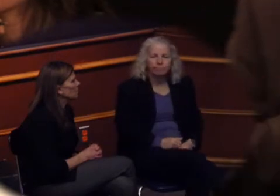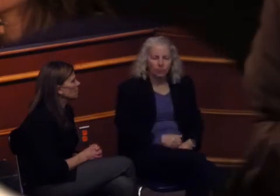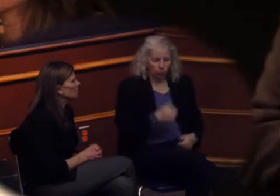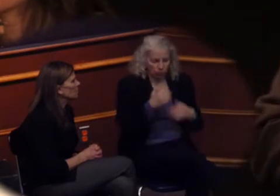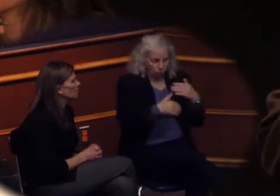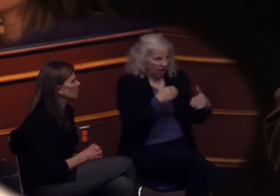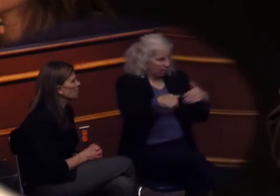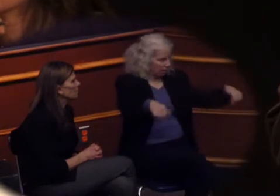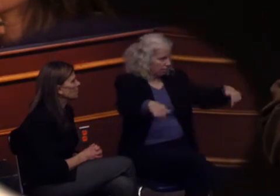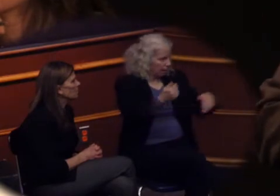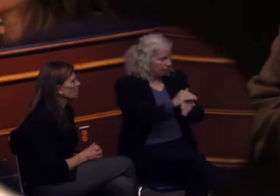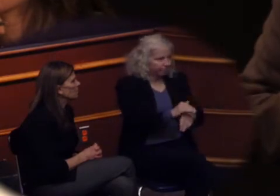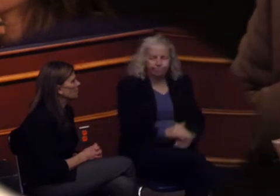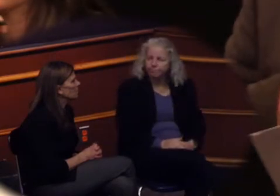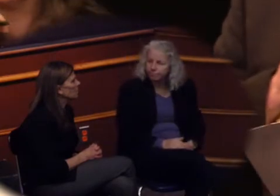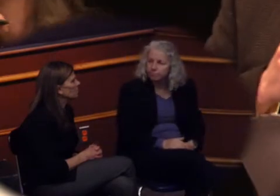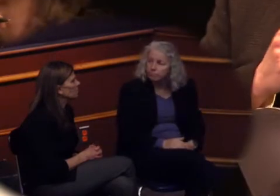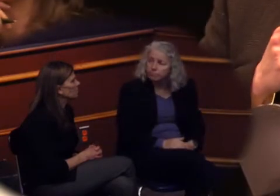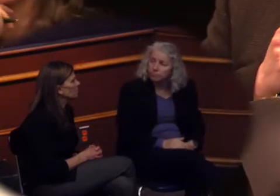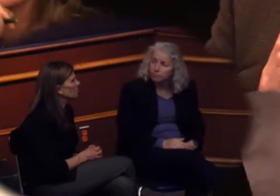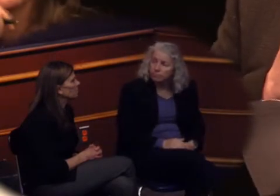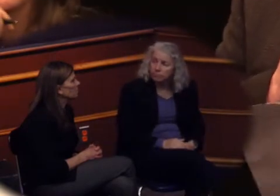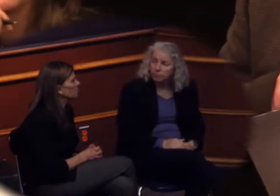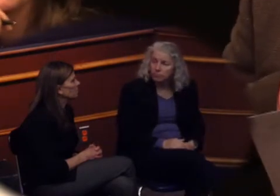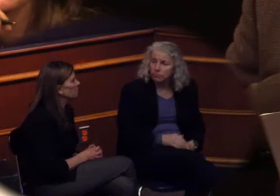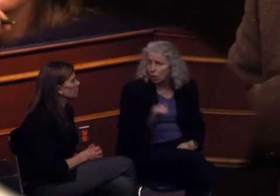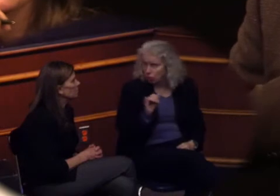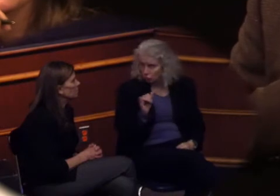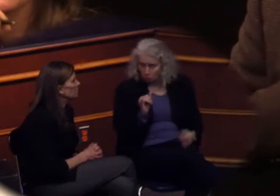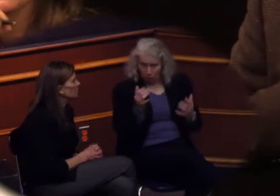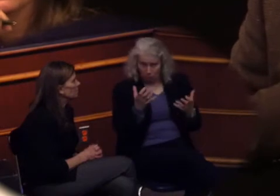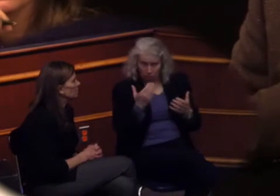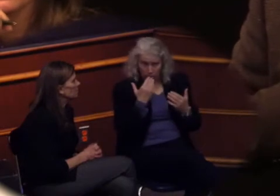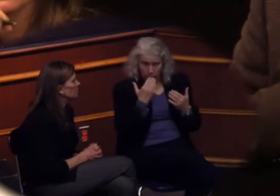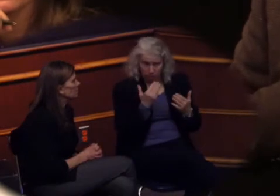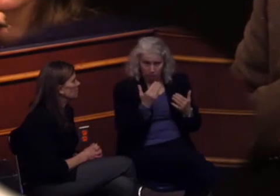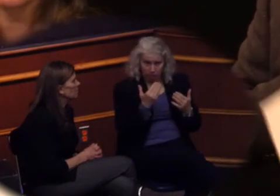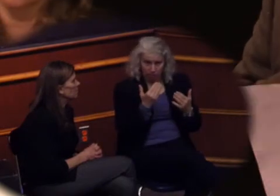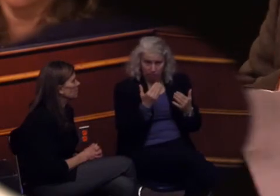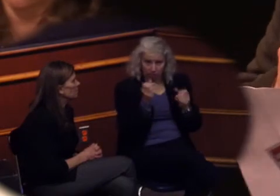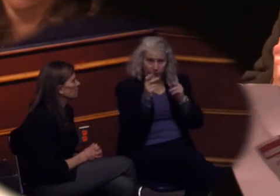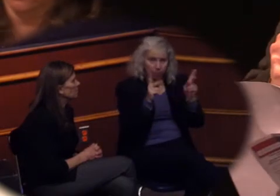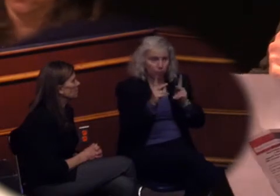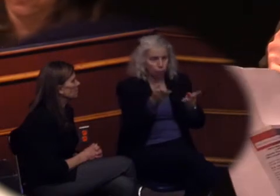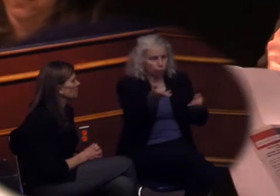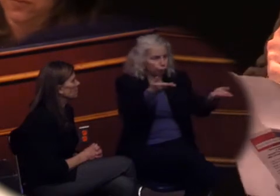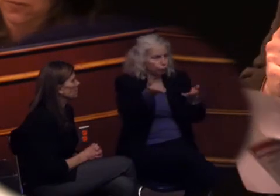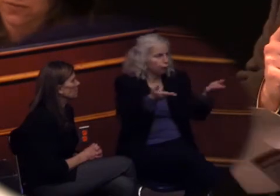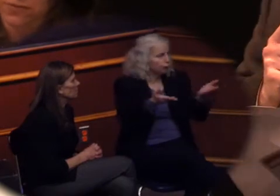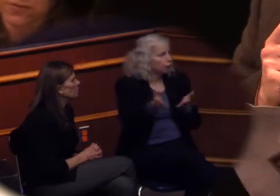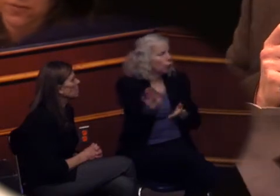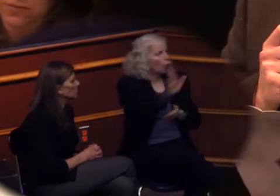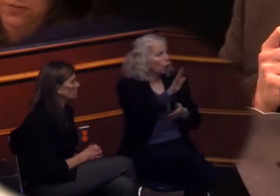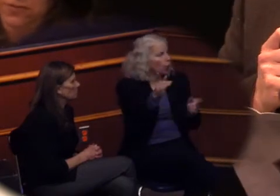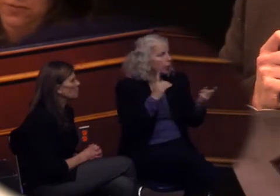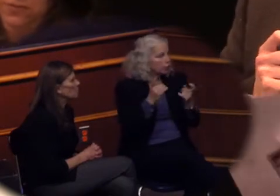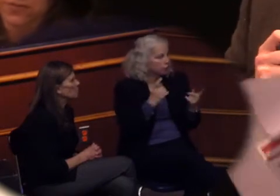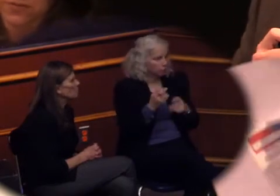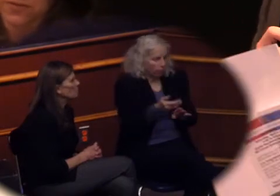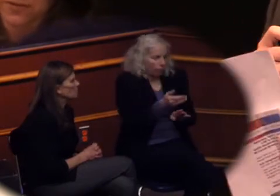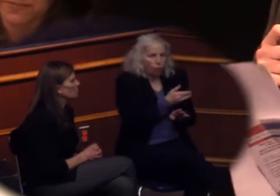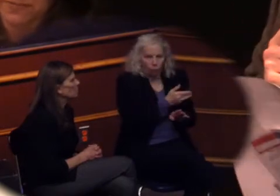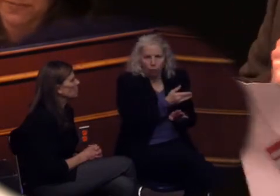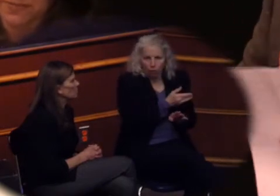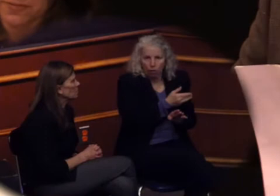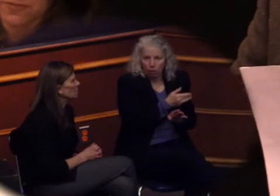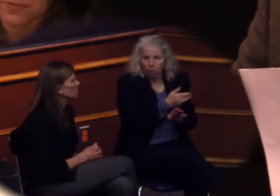have here tonight. I also want to thank the many individuals who submitted questions in advance of tonight's forum. You will hear